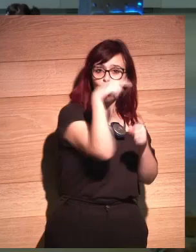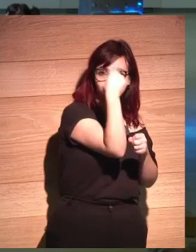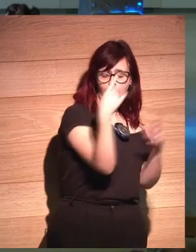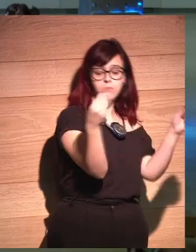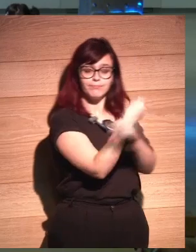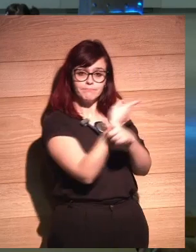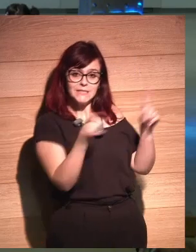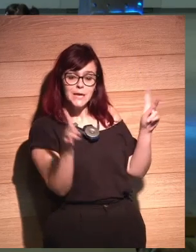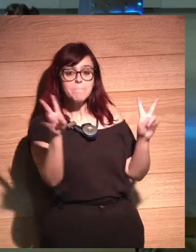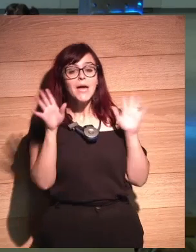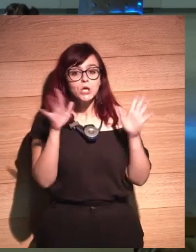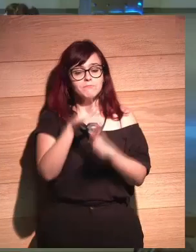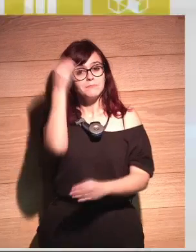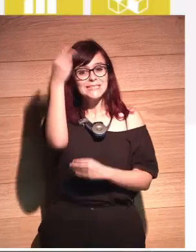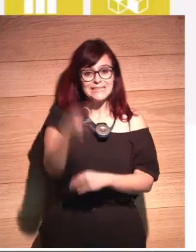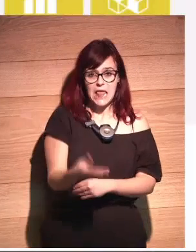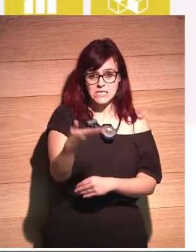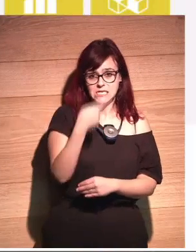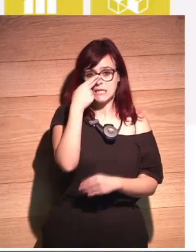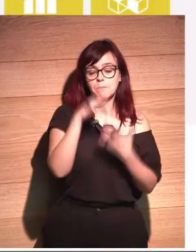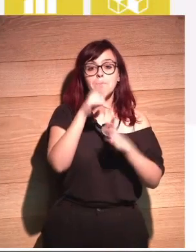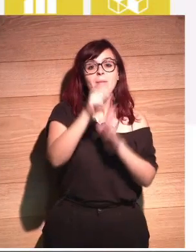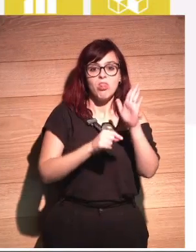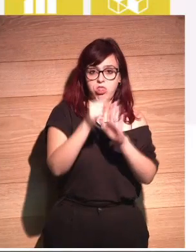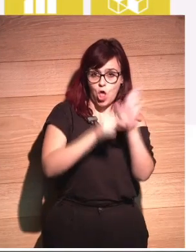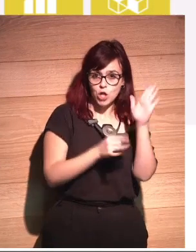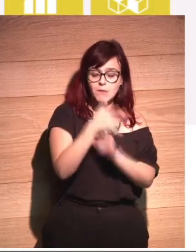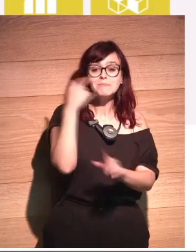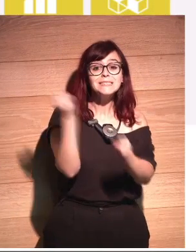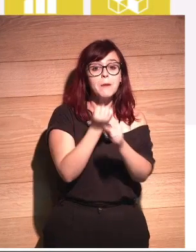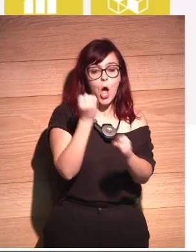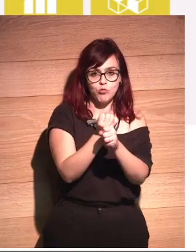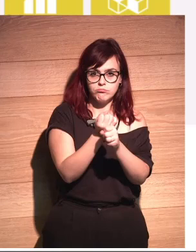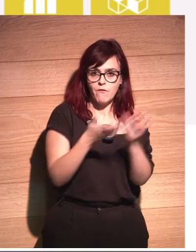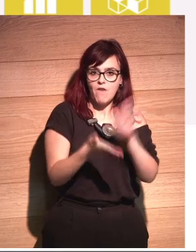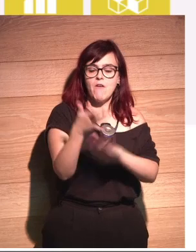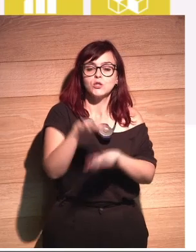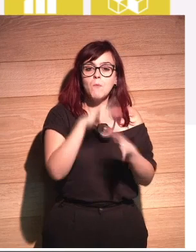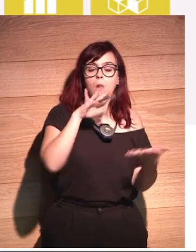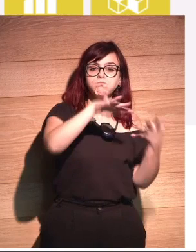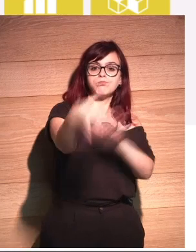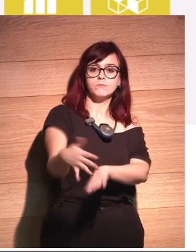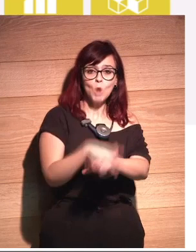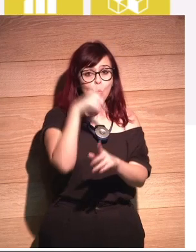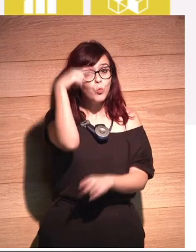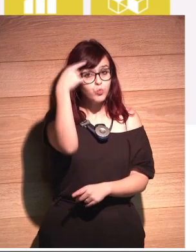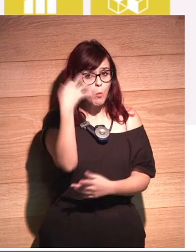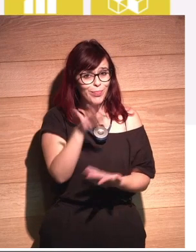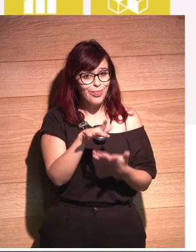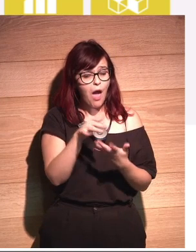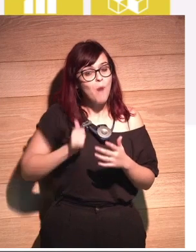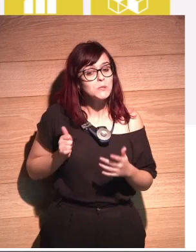This is not directly related to culture, but I think it is very interesting with regard to